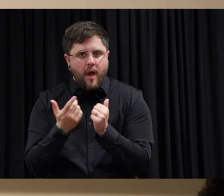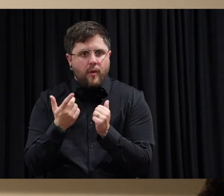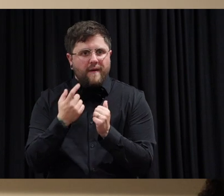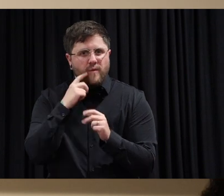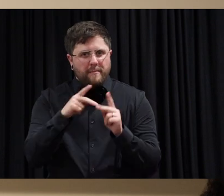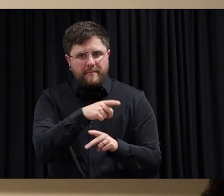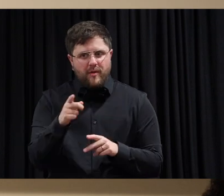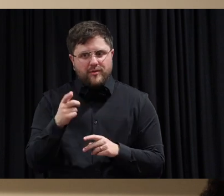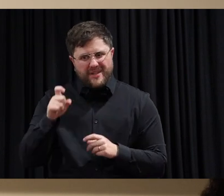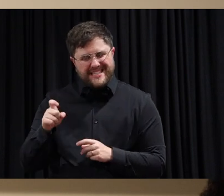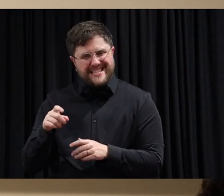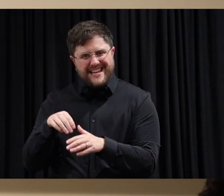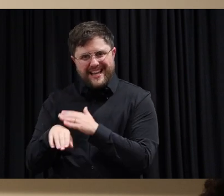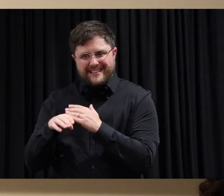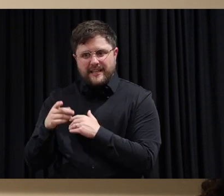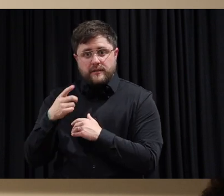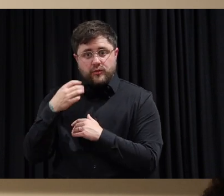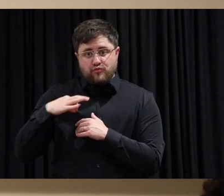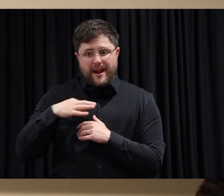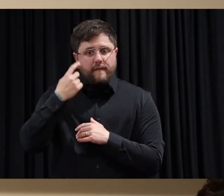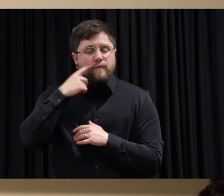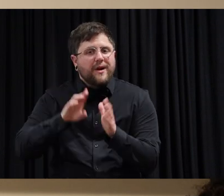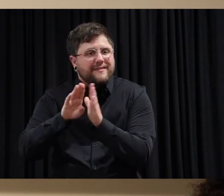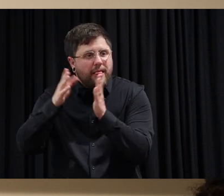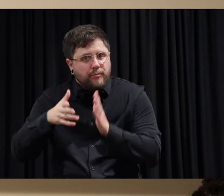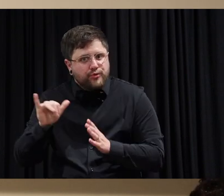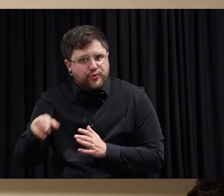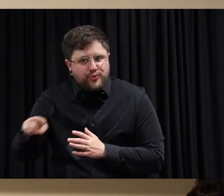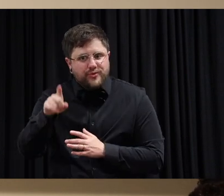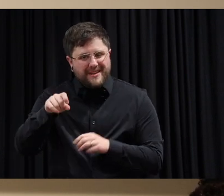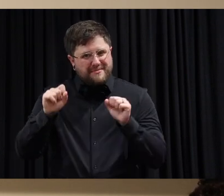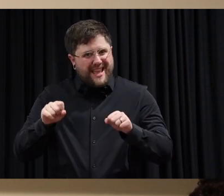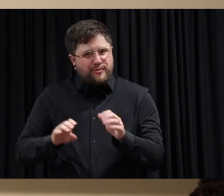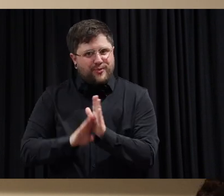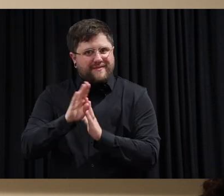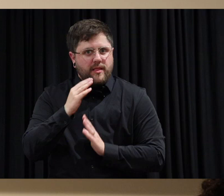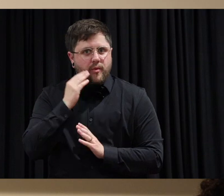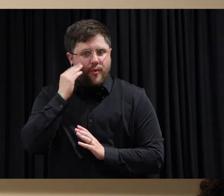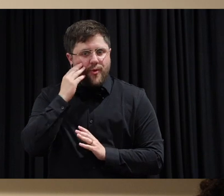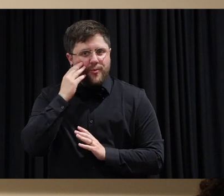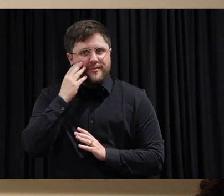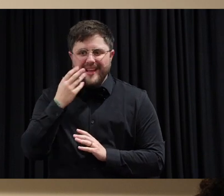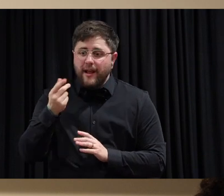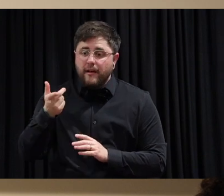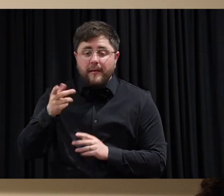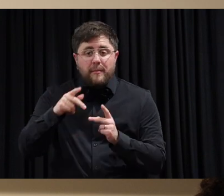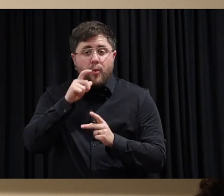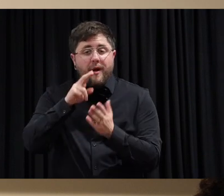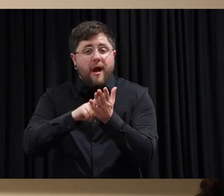homeowners. What about equitable access to credit for developers? What about equitable access to the technical expertise you need to be a